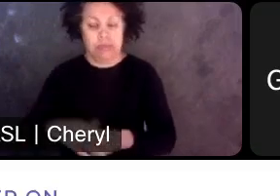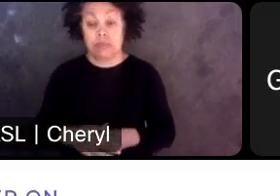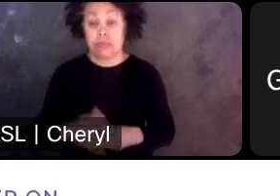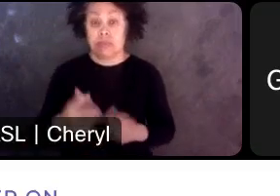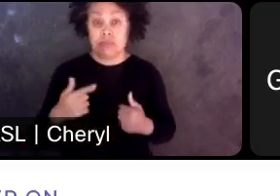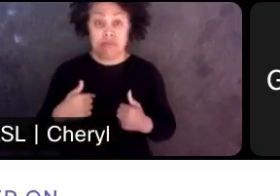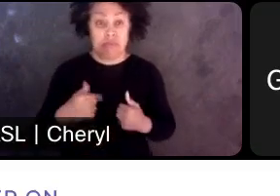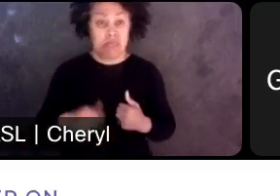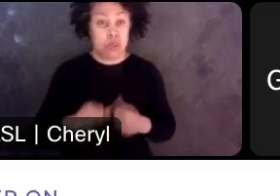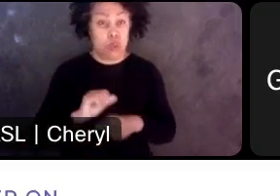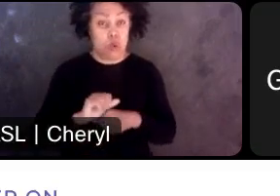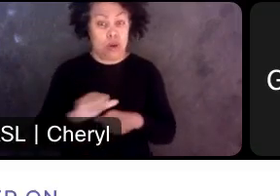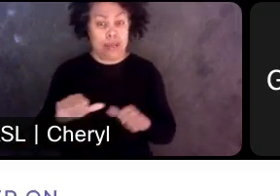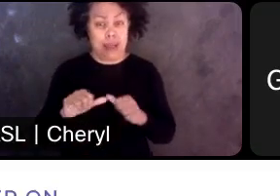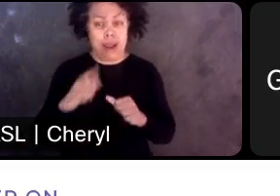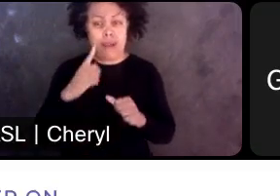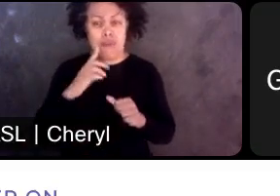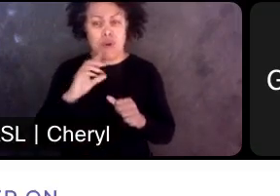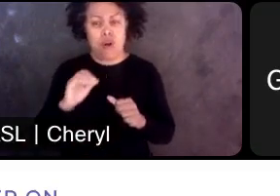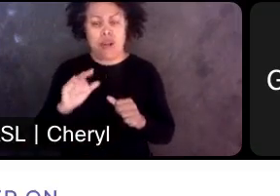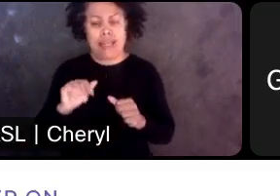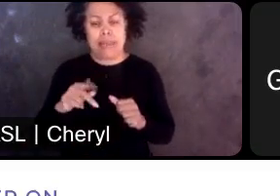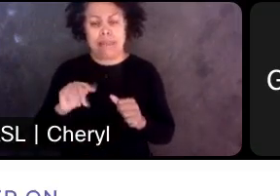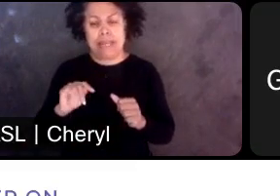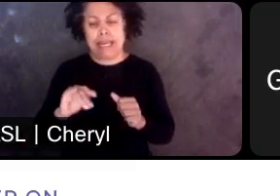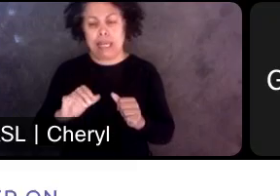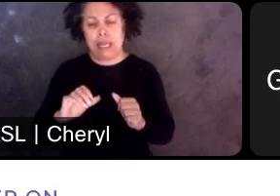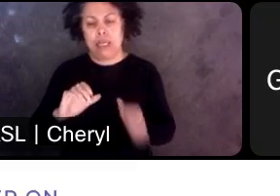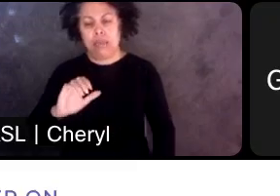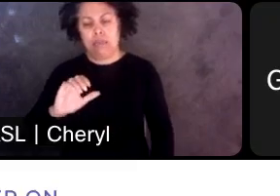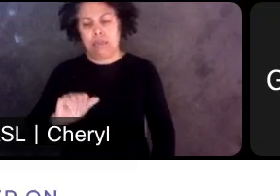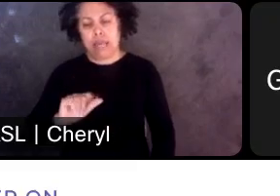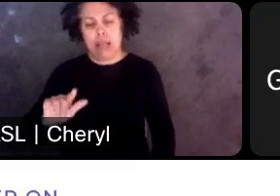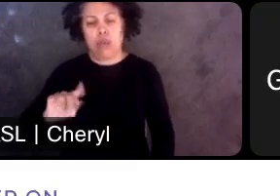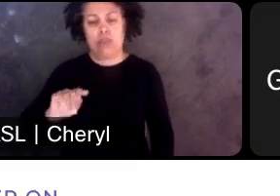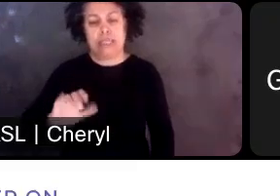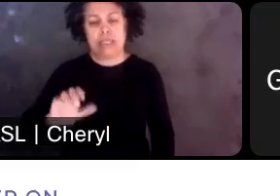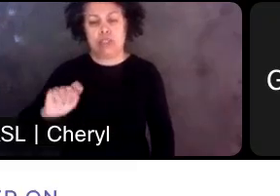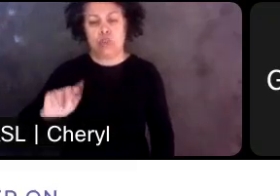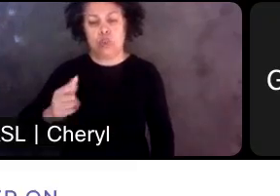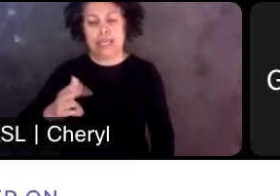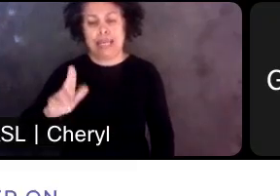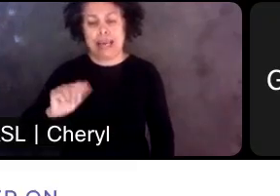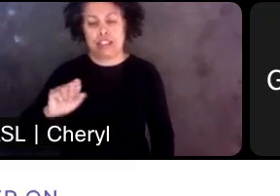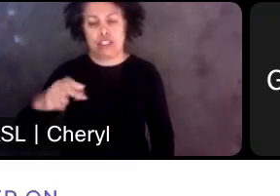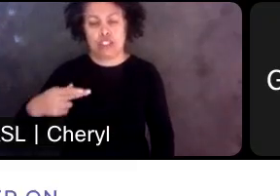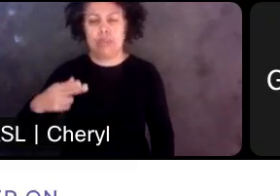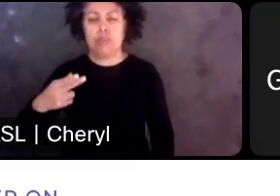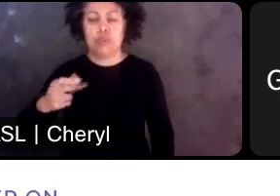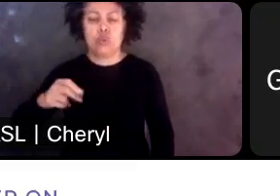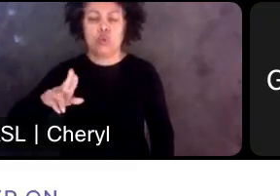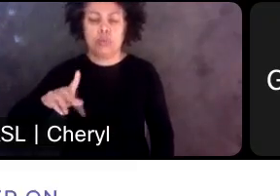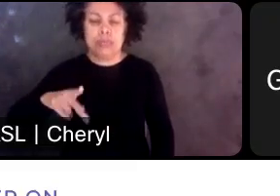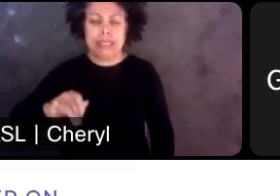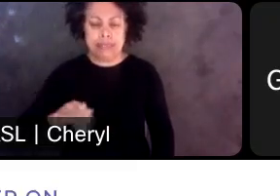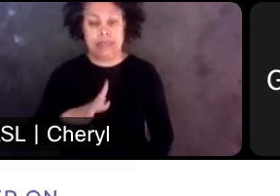land of the Alutiiq Chugach, Sugpiaq, and possibly other inhabitants. Our local tribal organization is